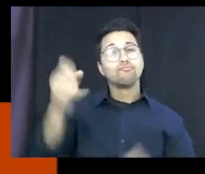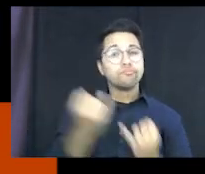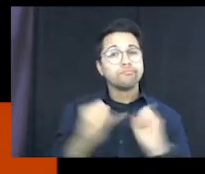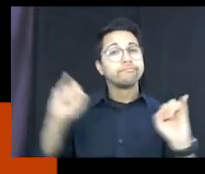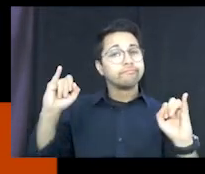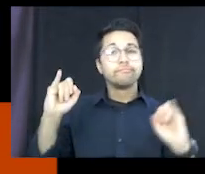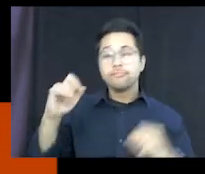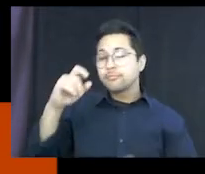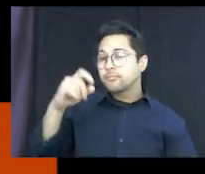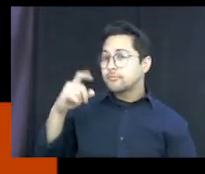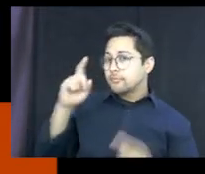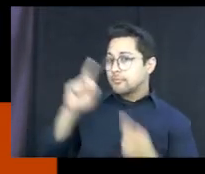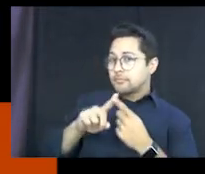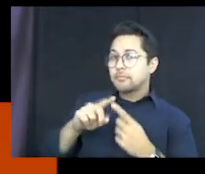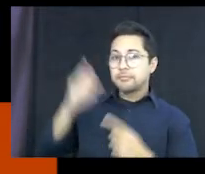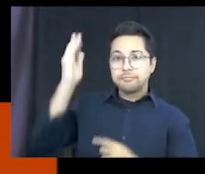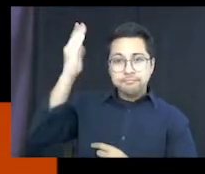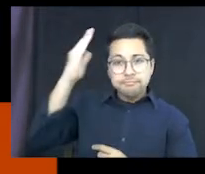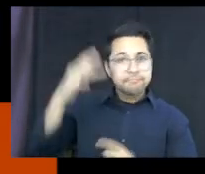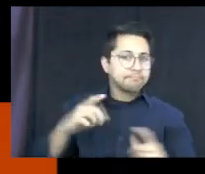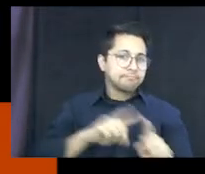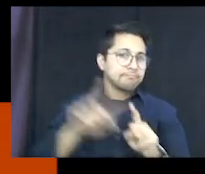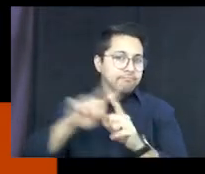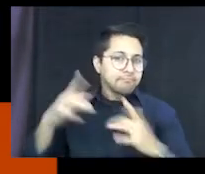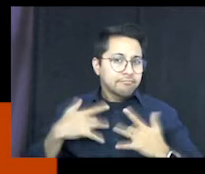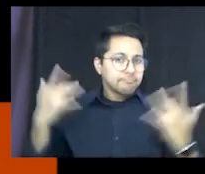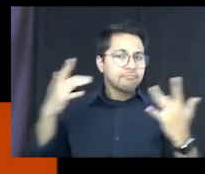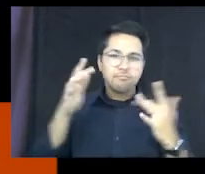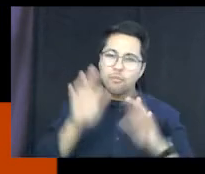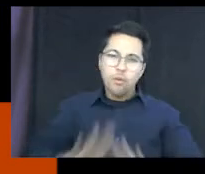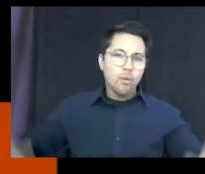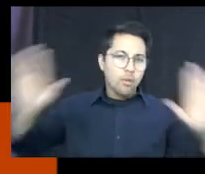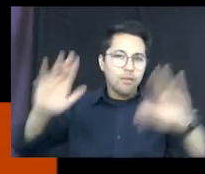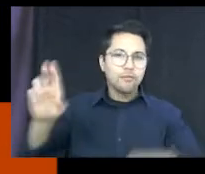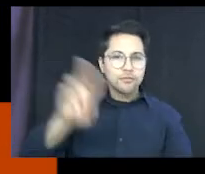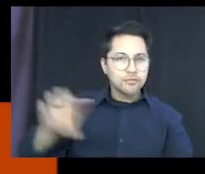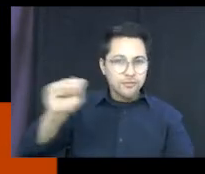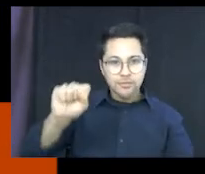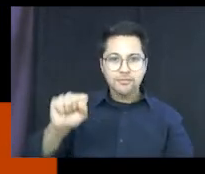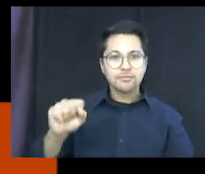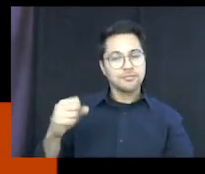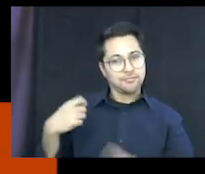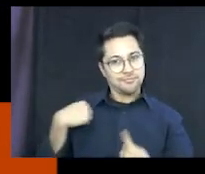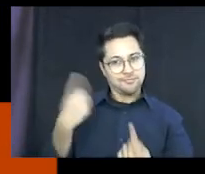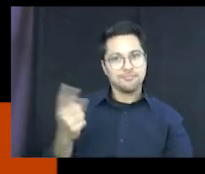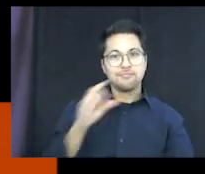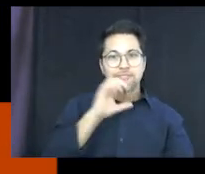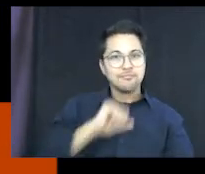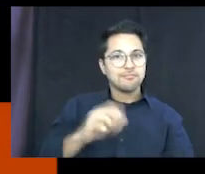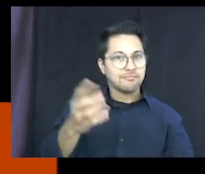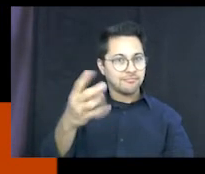speaking engagements and events throughout the U.S. since the age of 17.